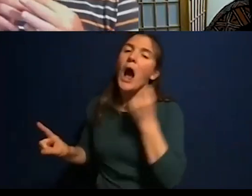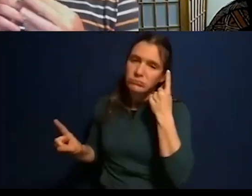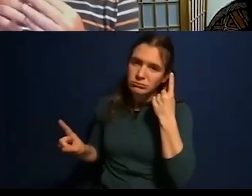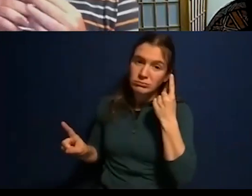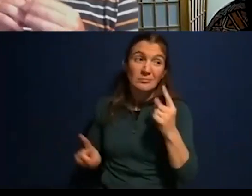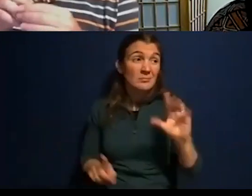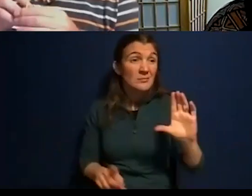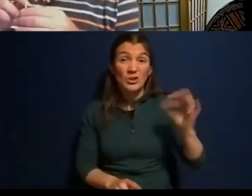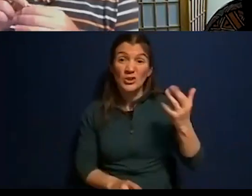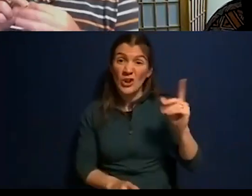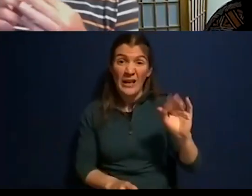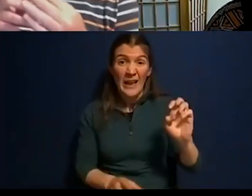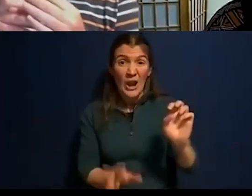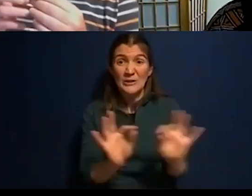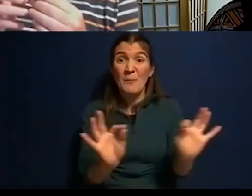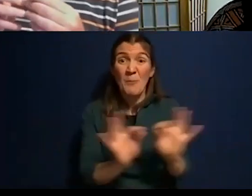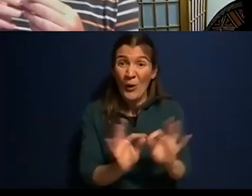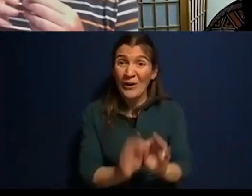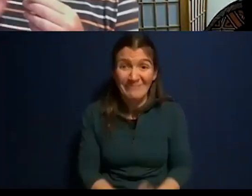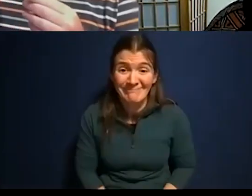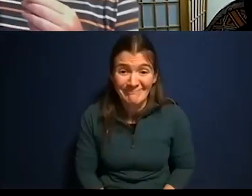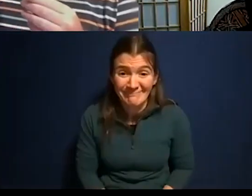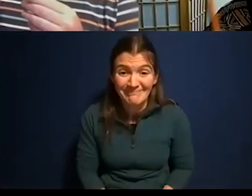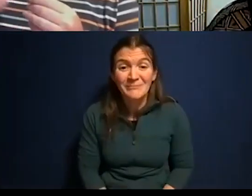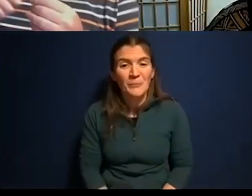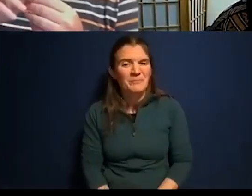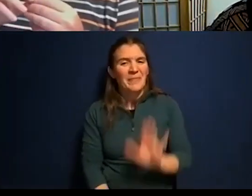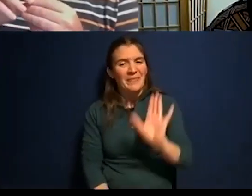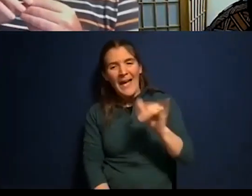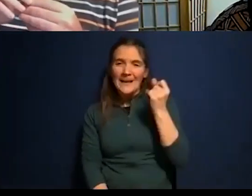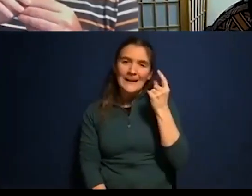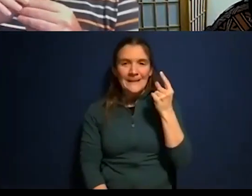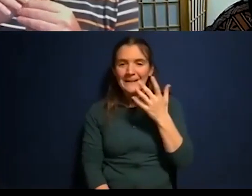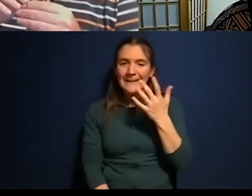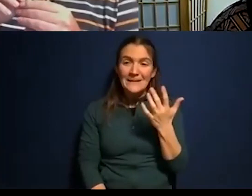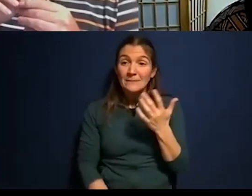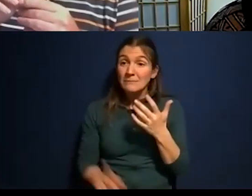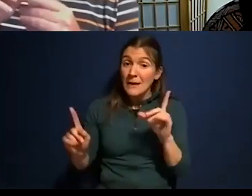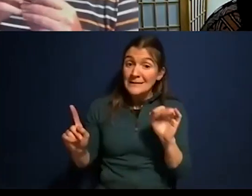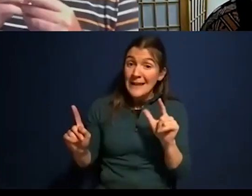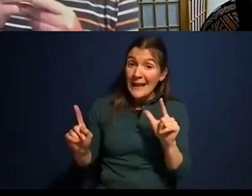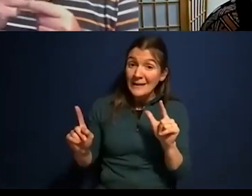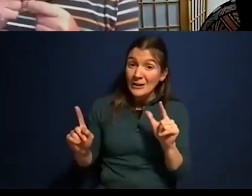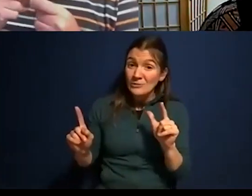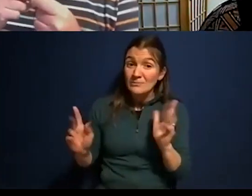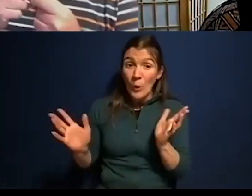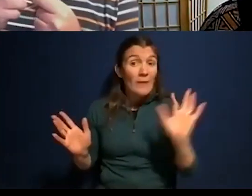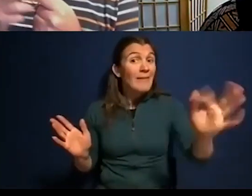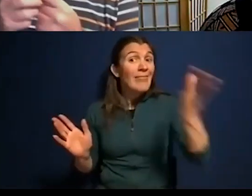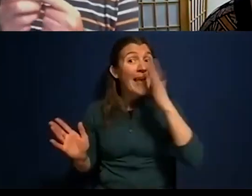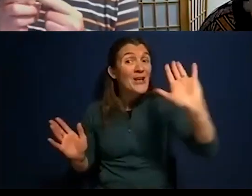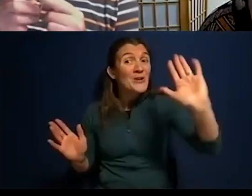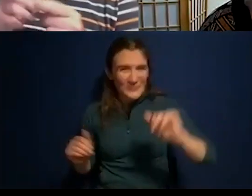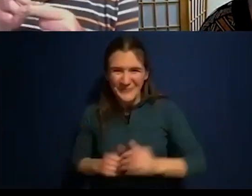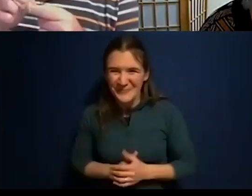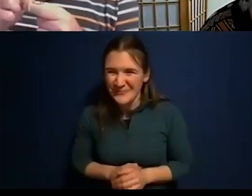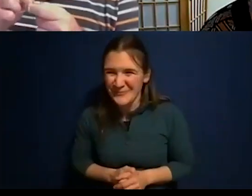Child care is very important. Right. So it's Daniel outside. Thank you, guys. Thank you, Gary.